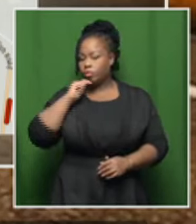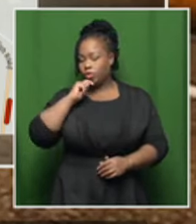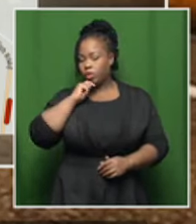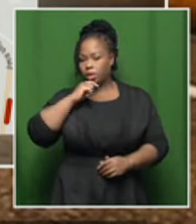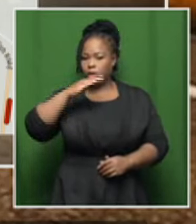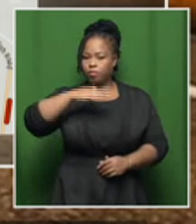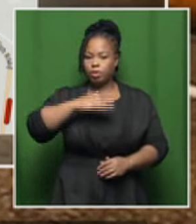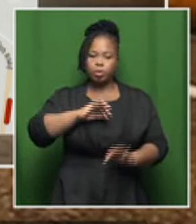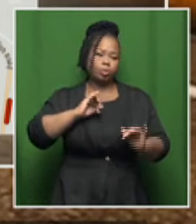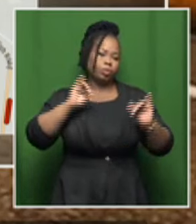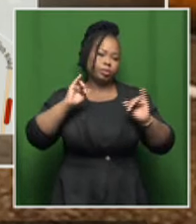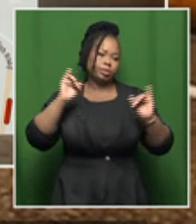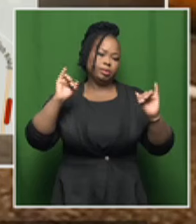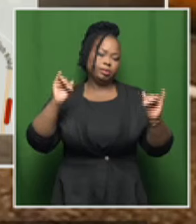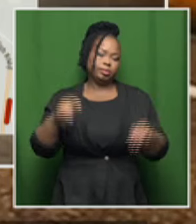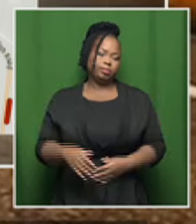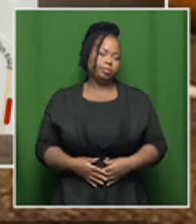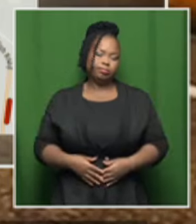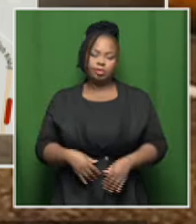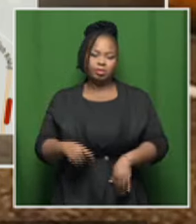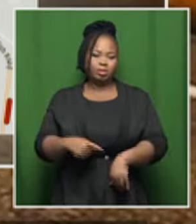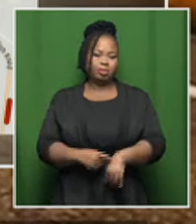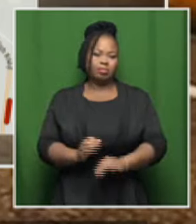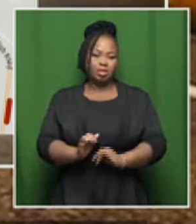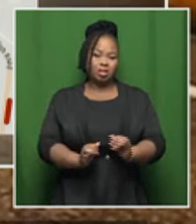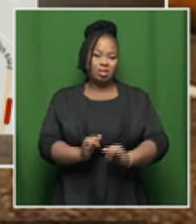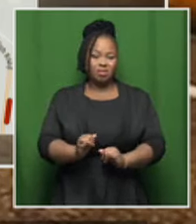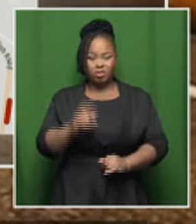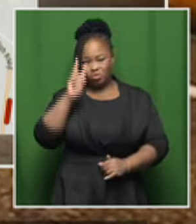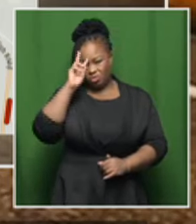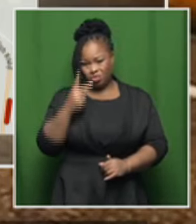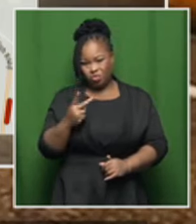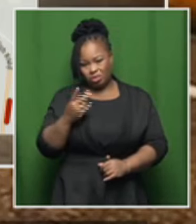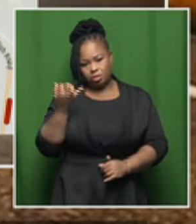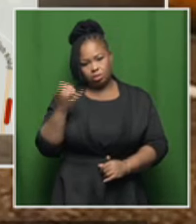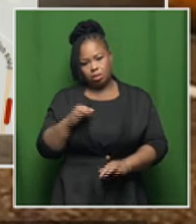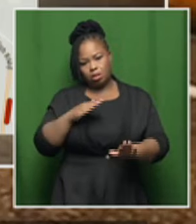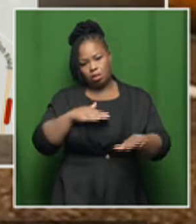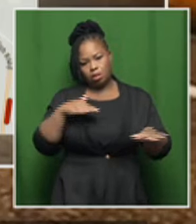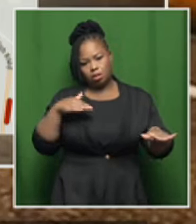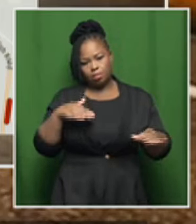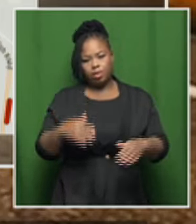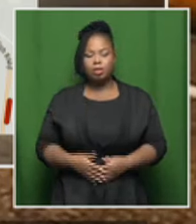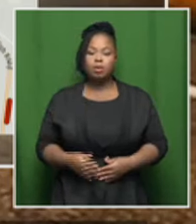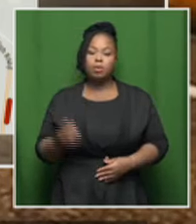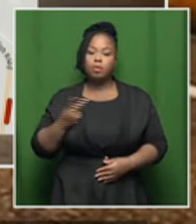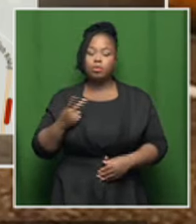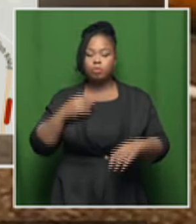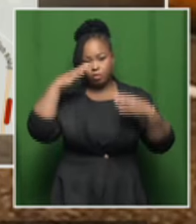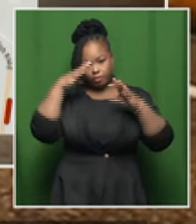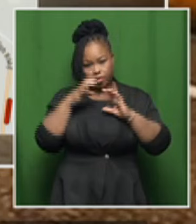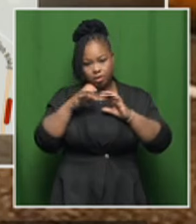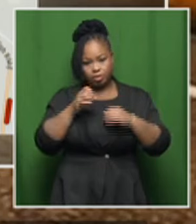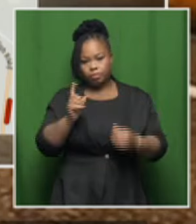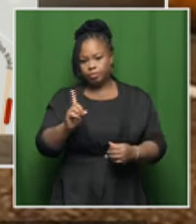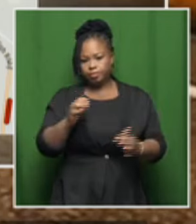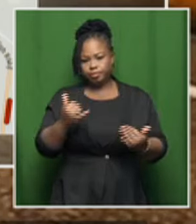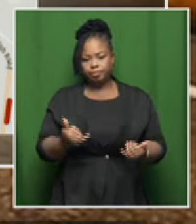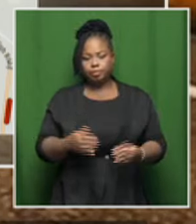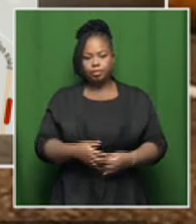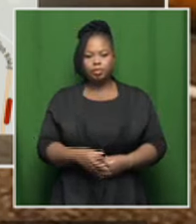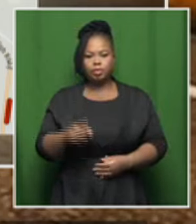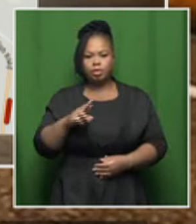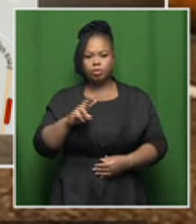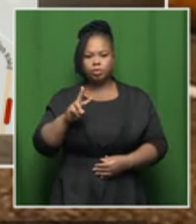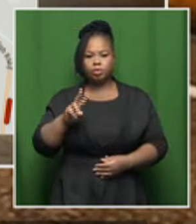peak times, but you can arrive there at 11 o'clock or 2 o'clock in the afternoon and still queue. The other focus that we're turning our attention to now is this